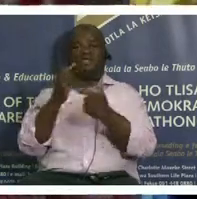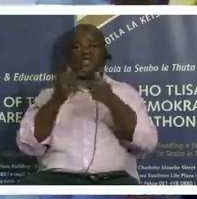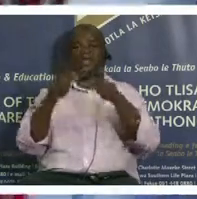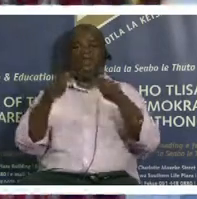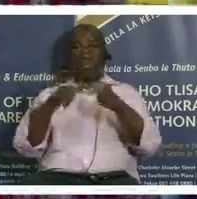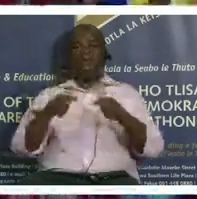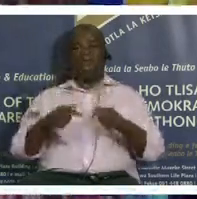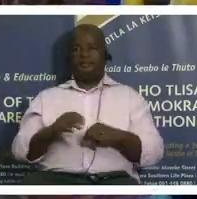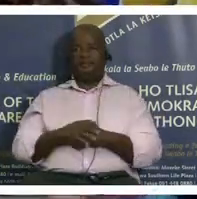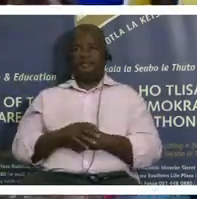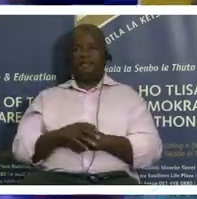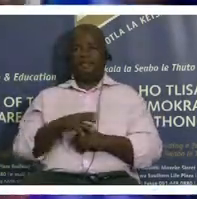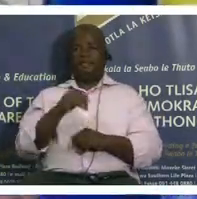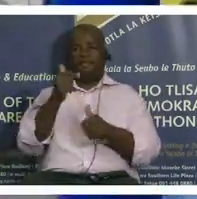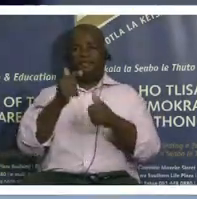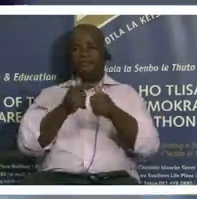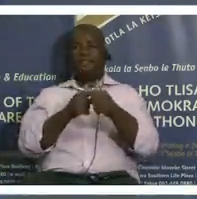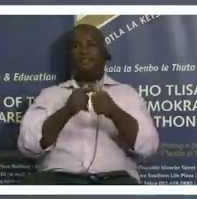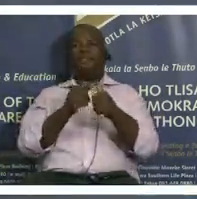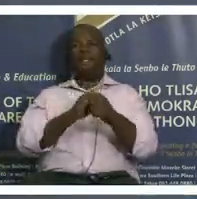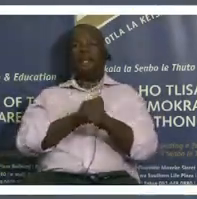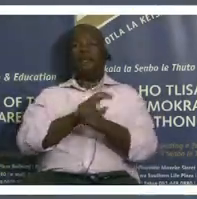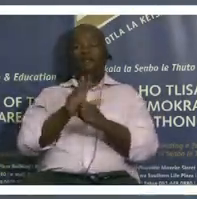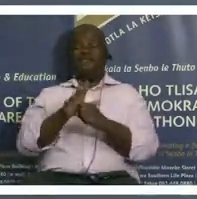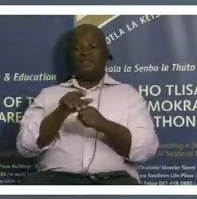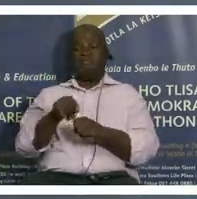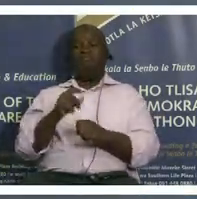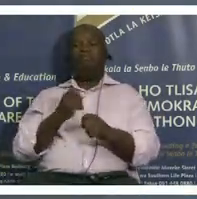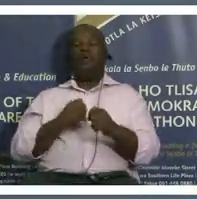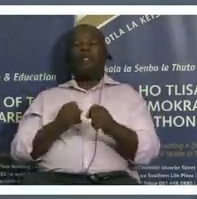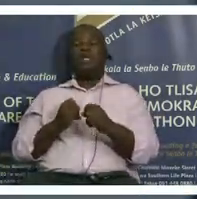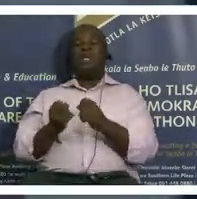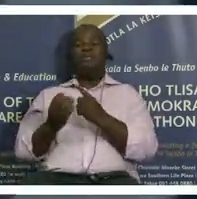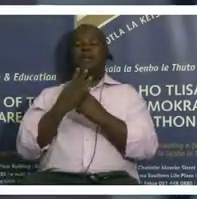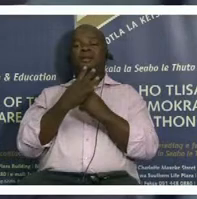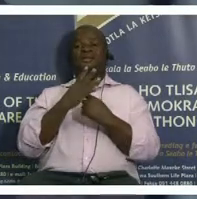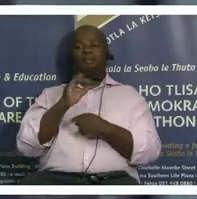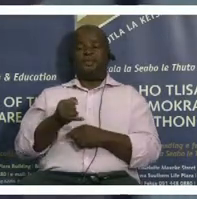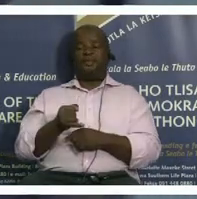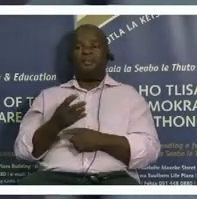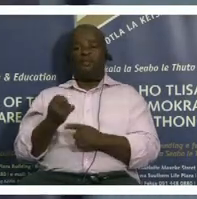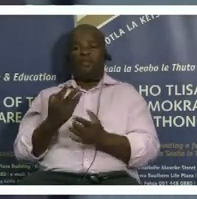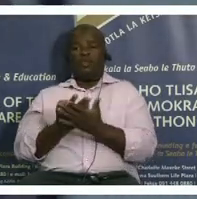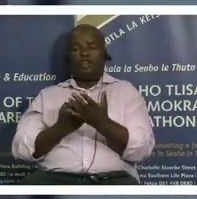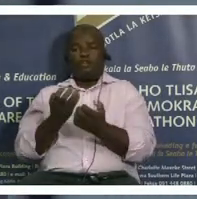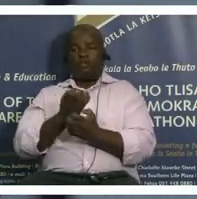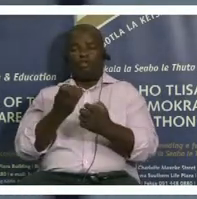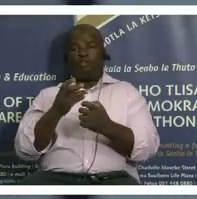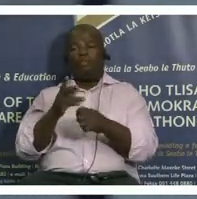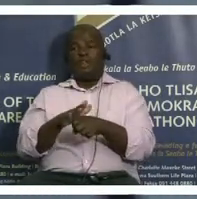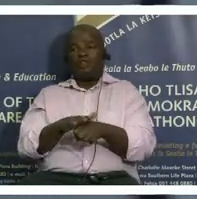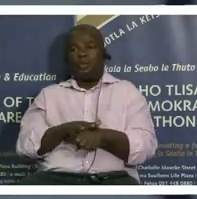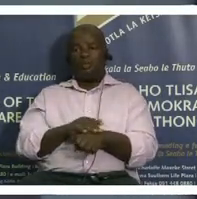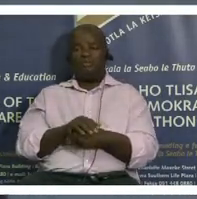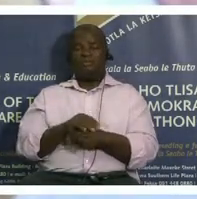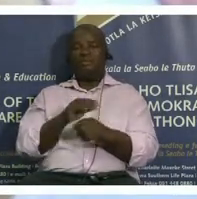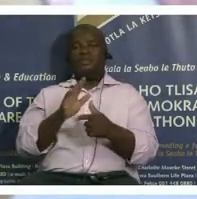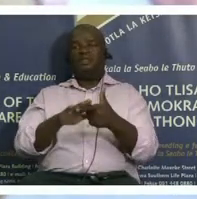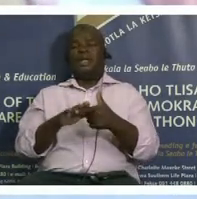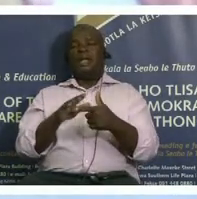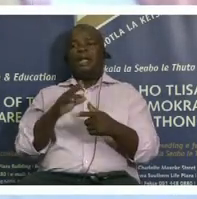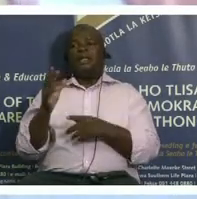have witnessed the impact of COVID-19 and the resultant economic slowdown. The high unemployment